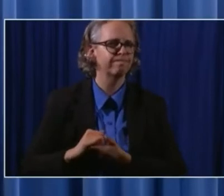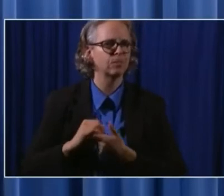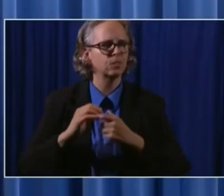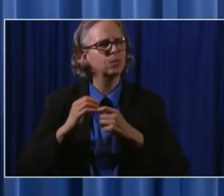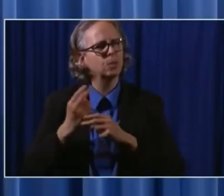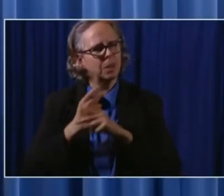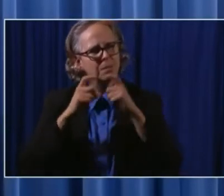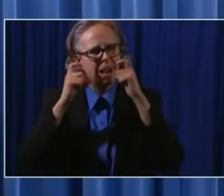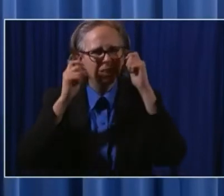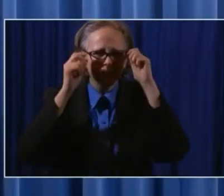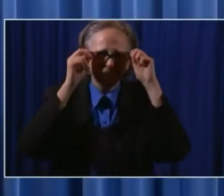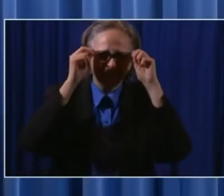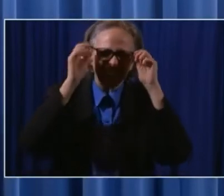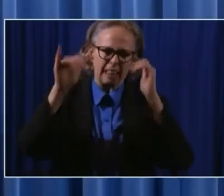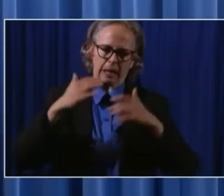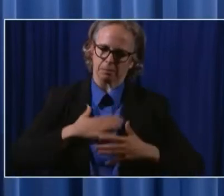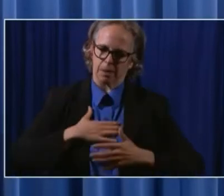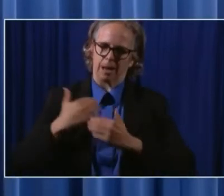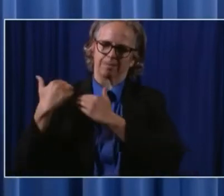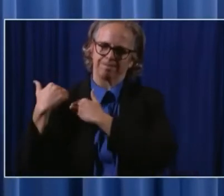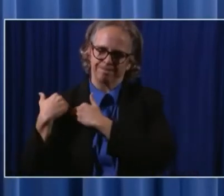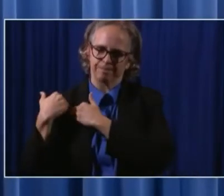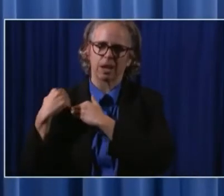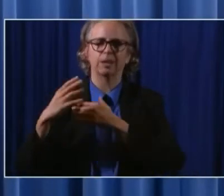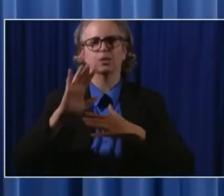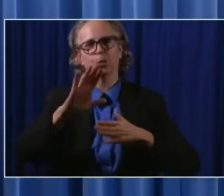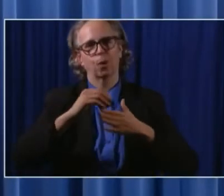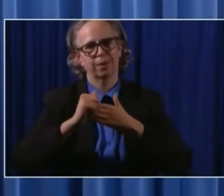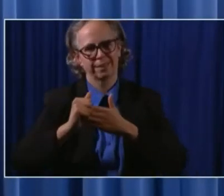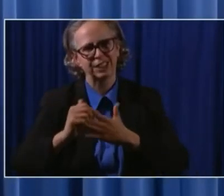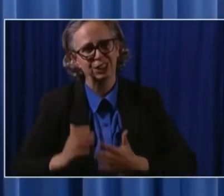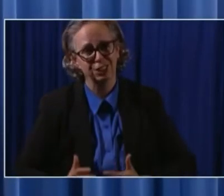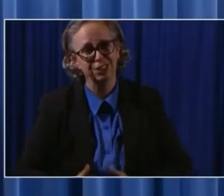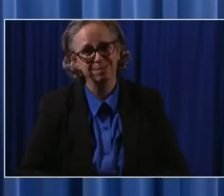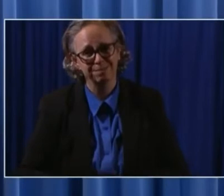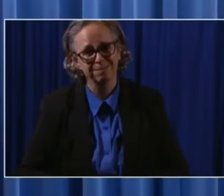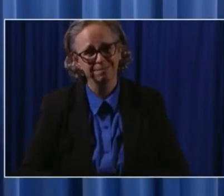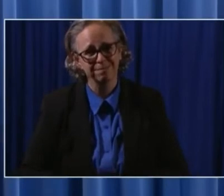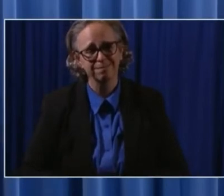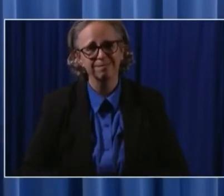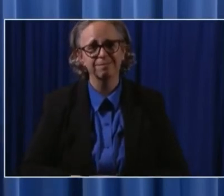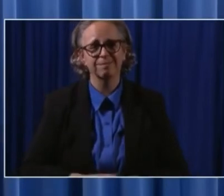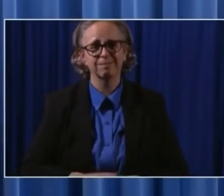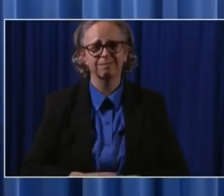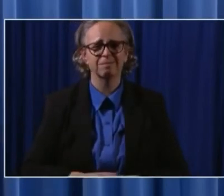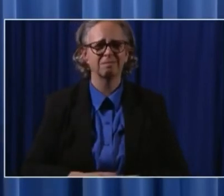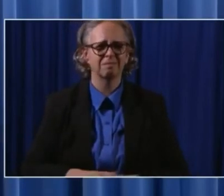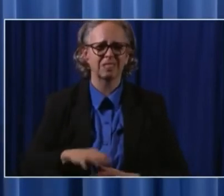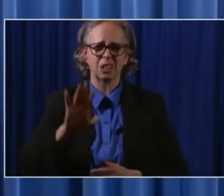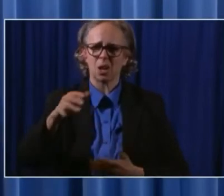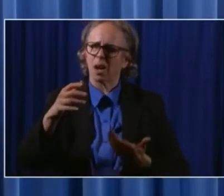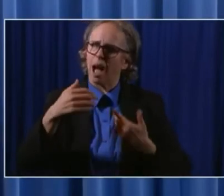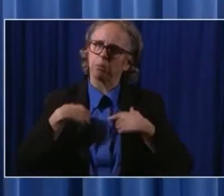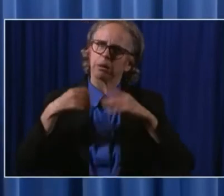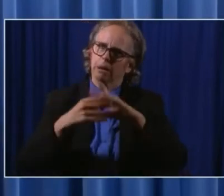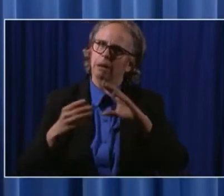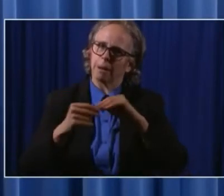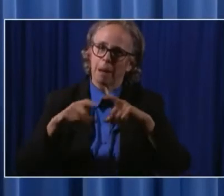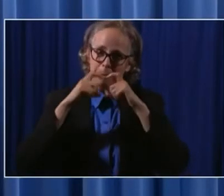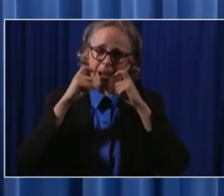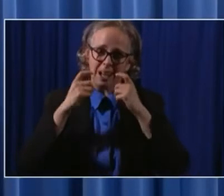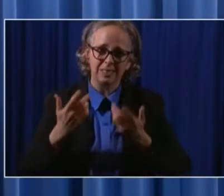to bring people along. So we've been talking about masks for a while. The evidence, as I said the other day, is certainly more